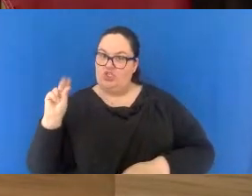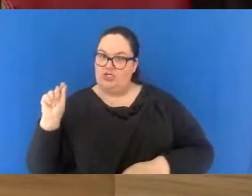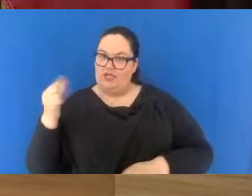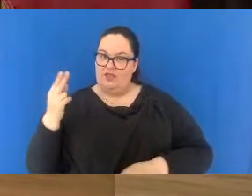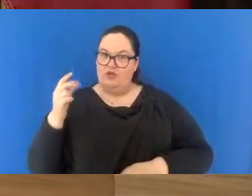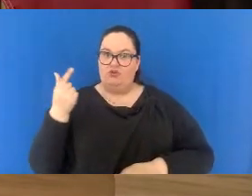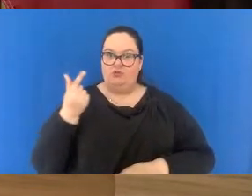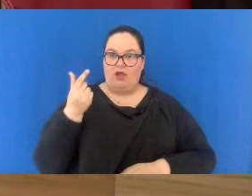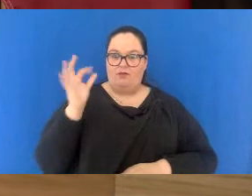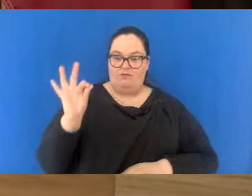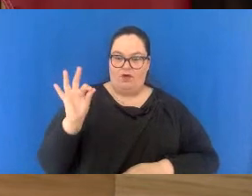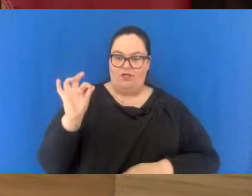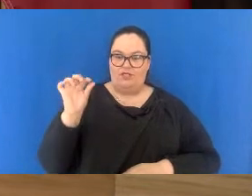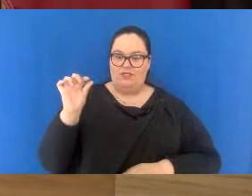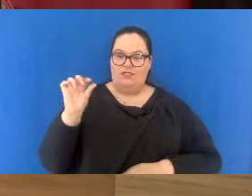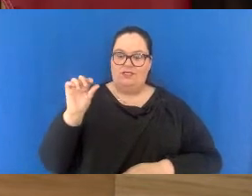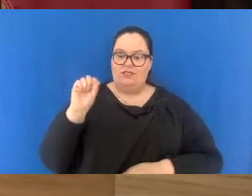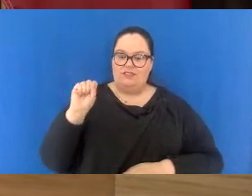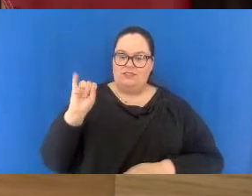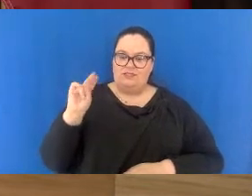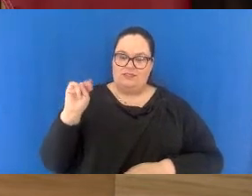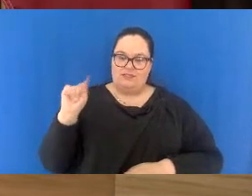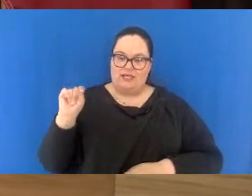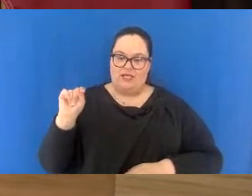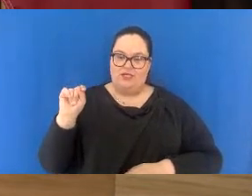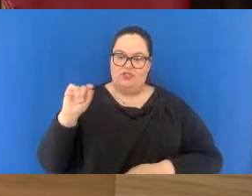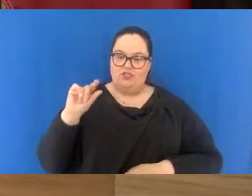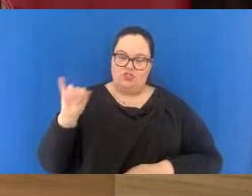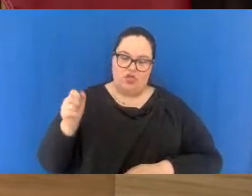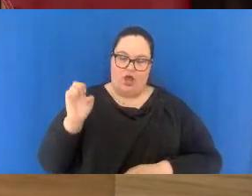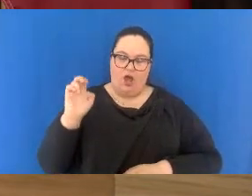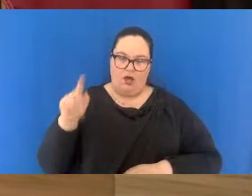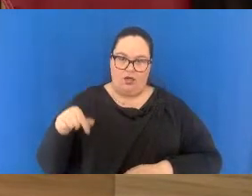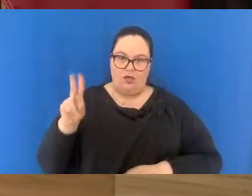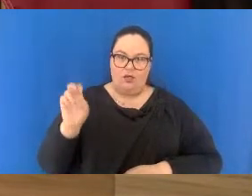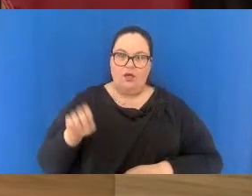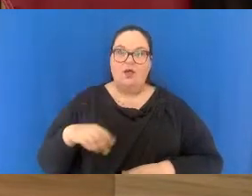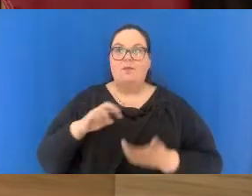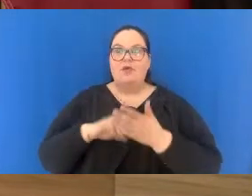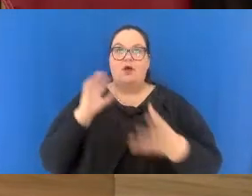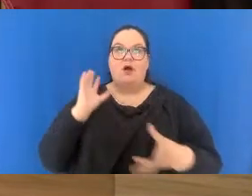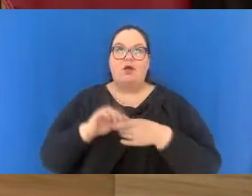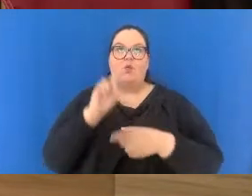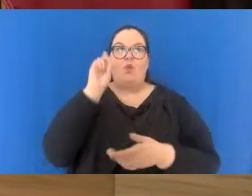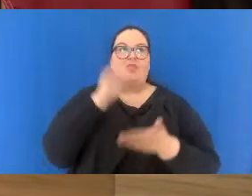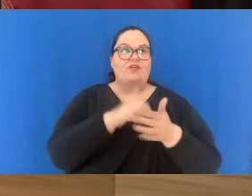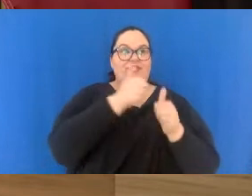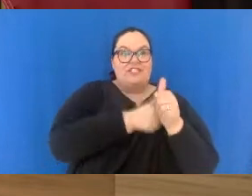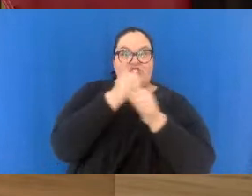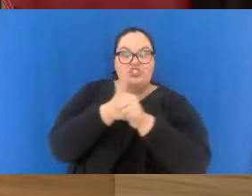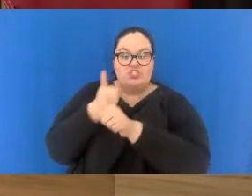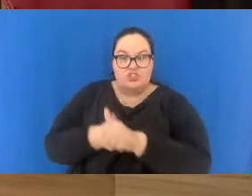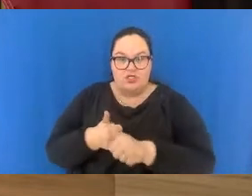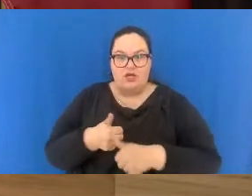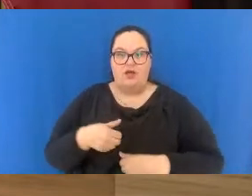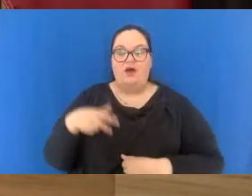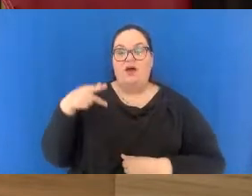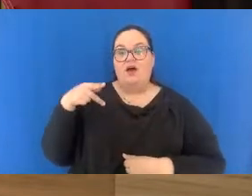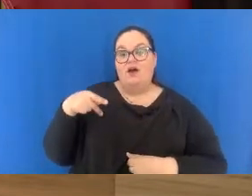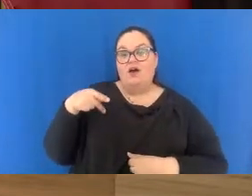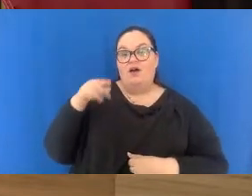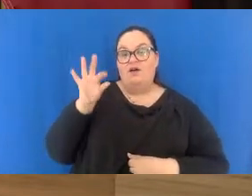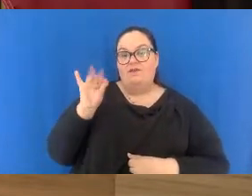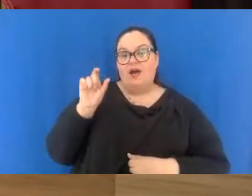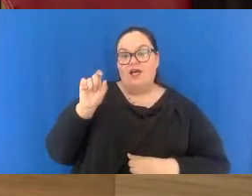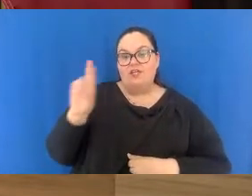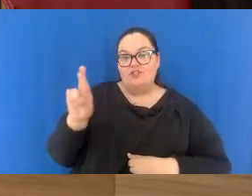Falls, Saint-Jacques, and Saint-Quentin, respectively. So that's a total of 1,000 doses for all those clinics. And there are Pfizer clinics scheduled in